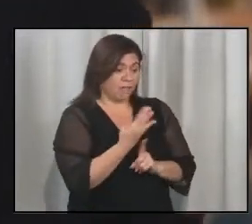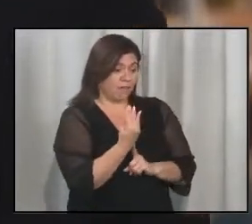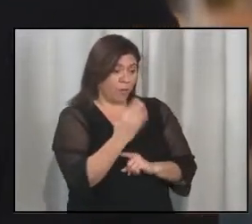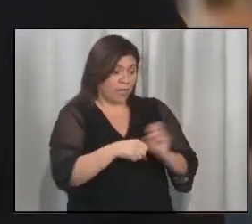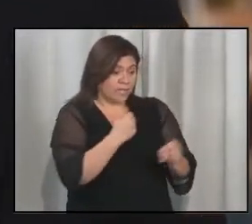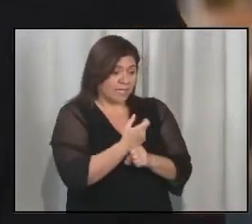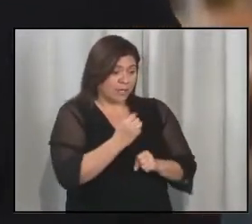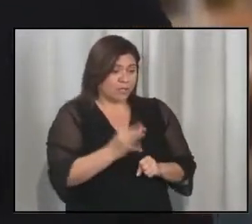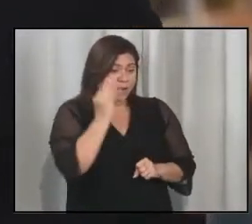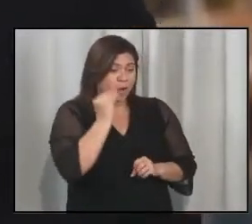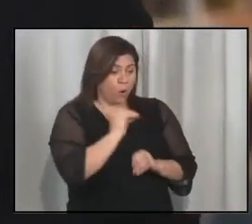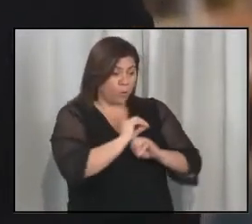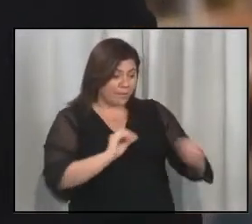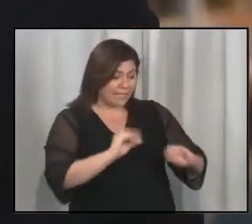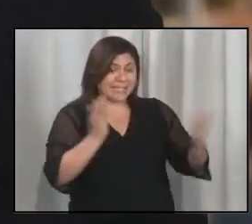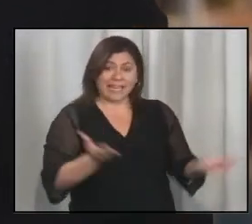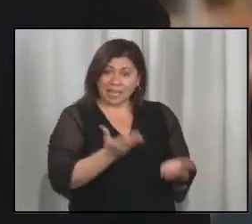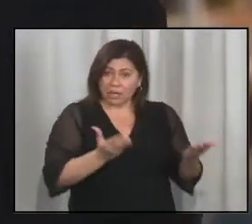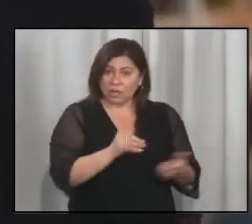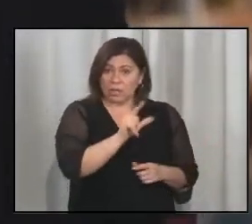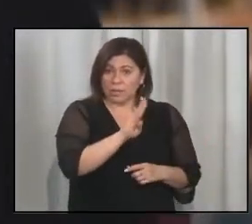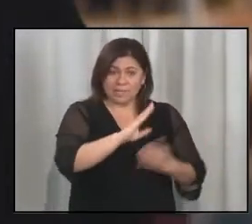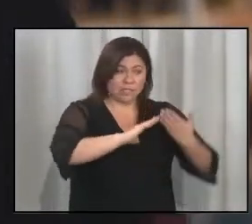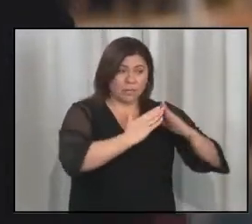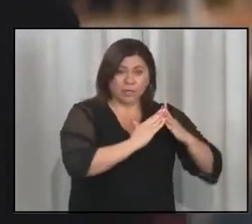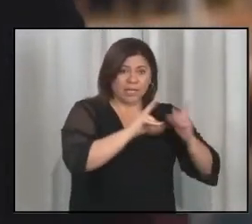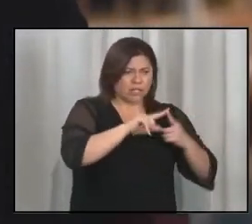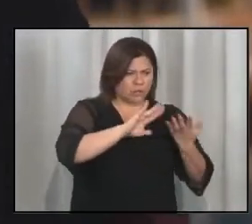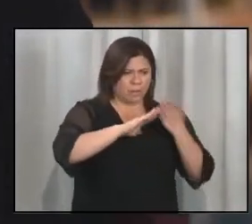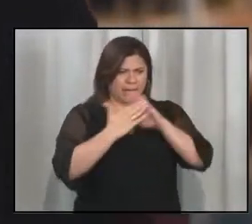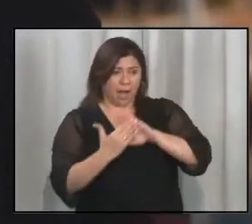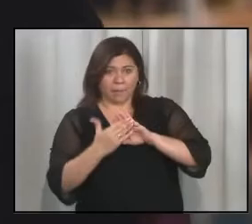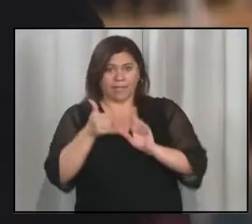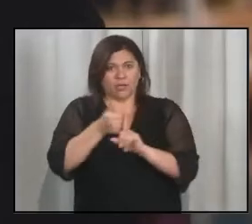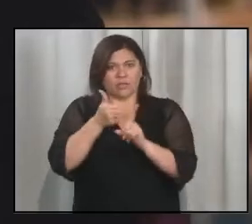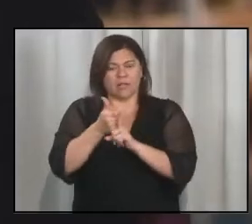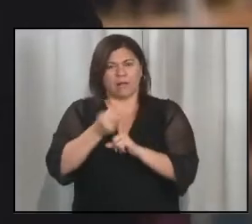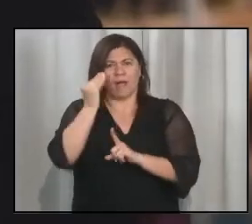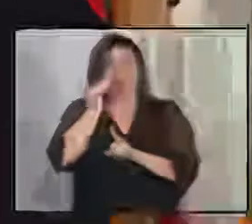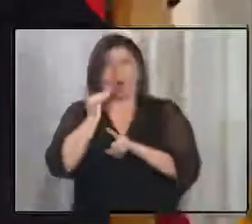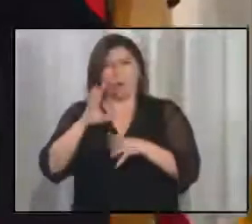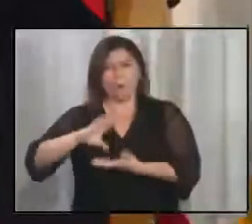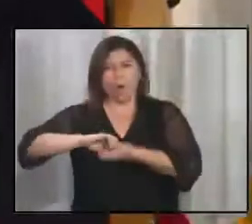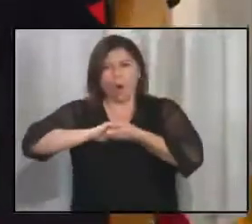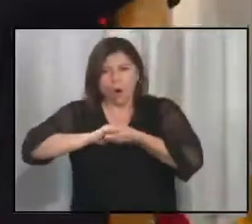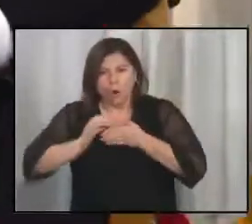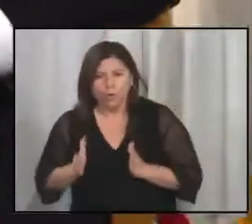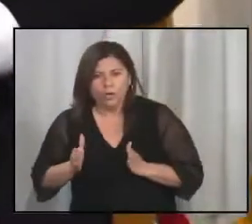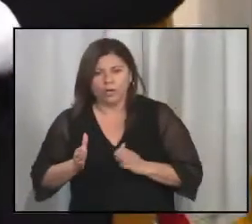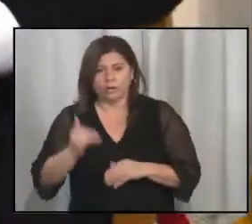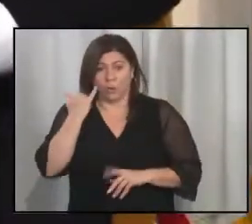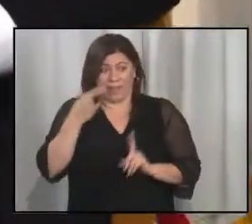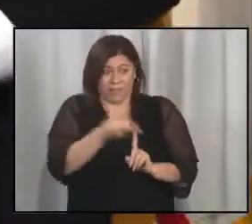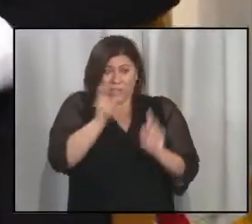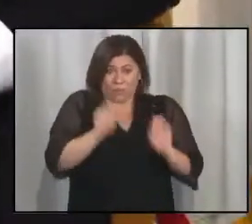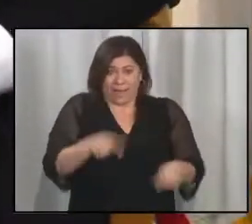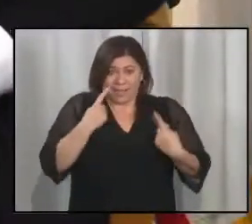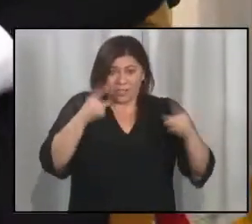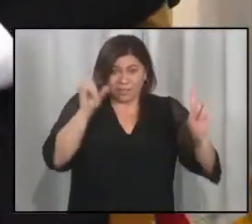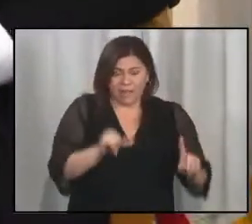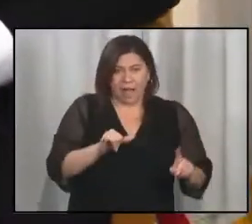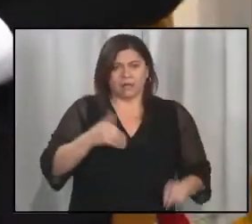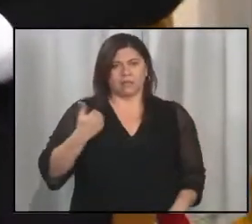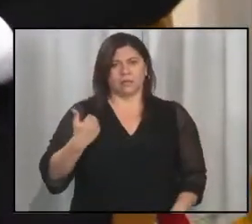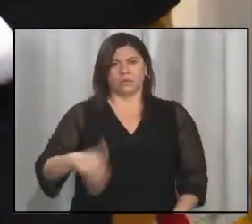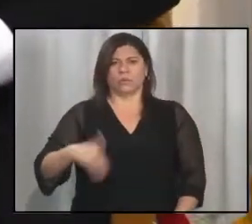homelessness here in our community to being a homeowner in our community. And if you can achieve that, it really